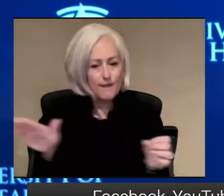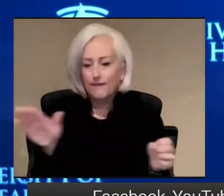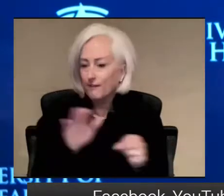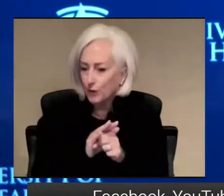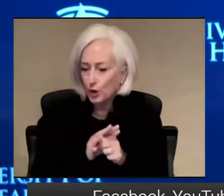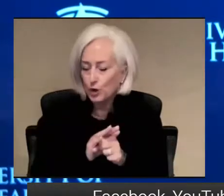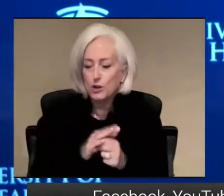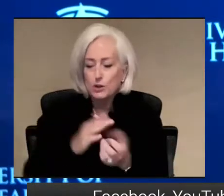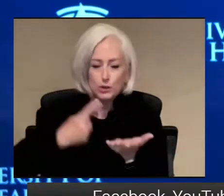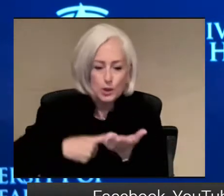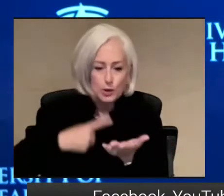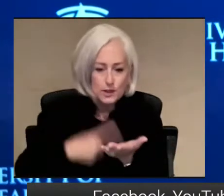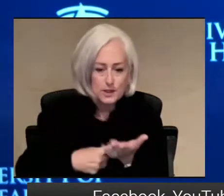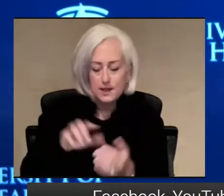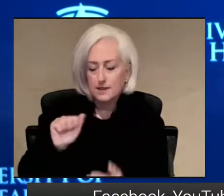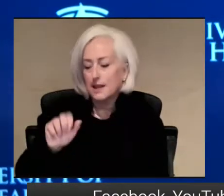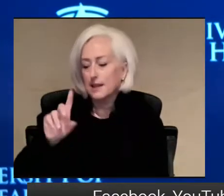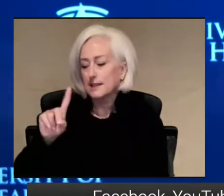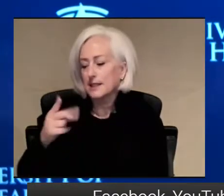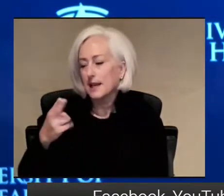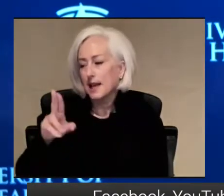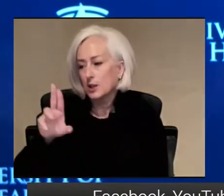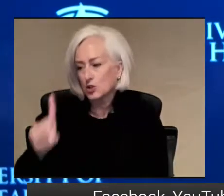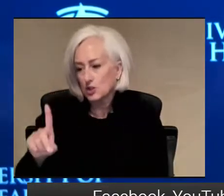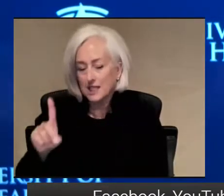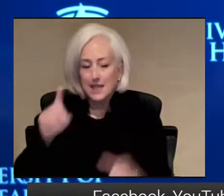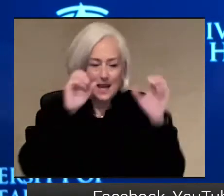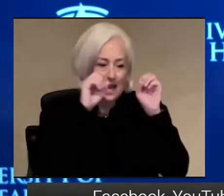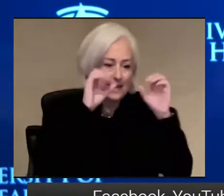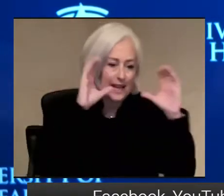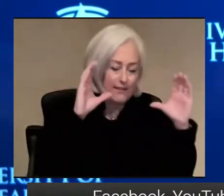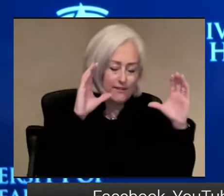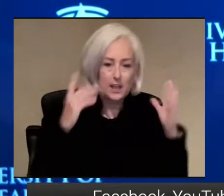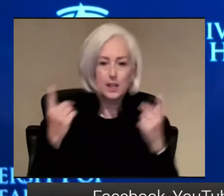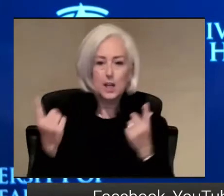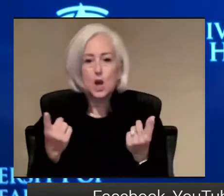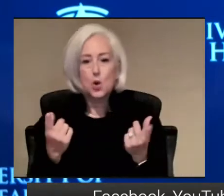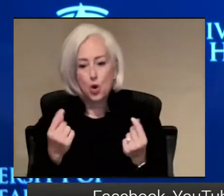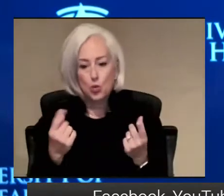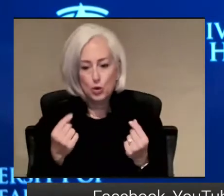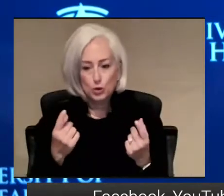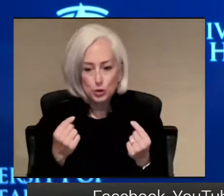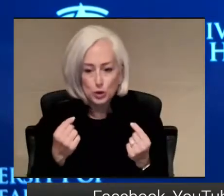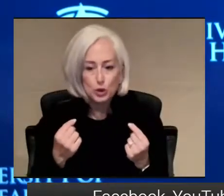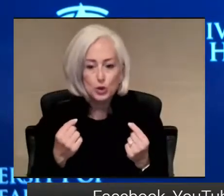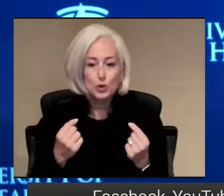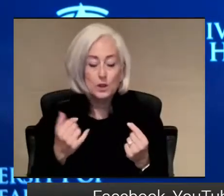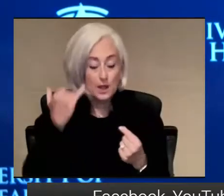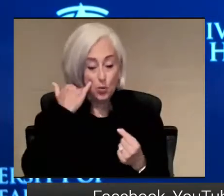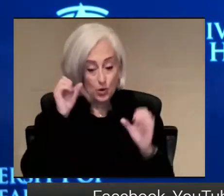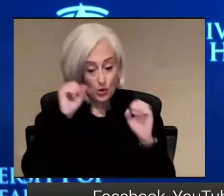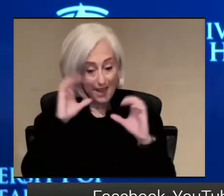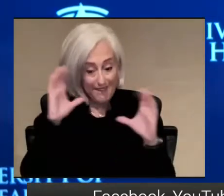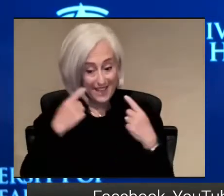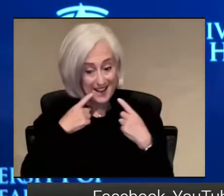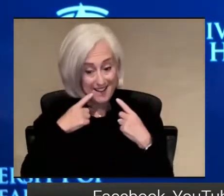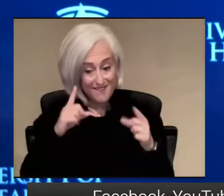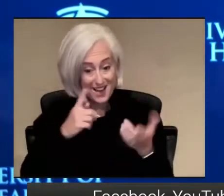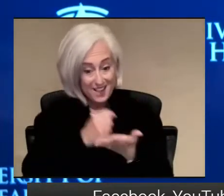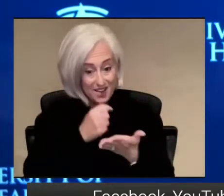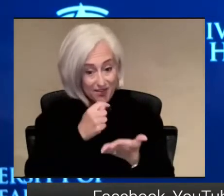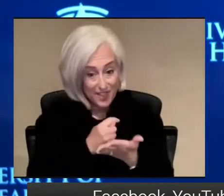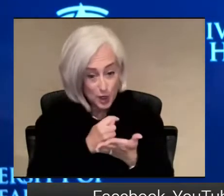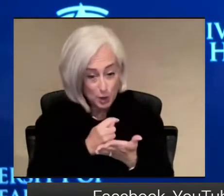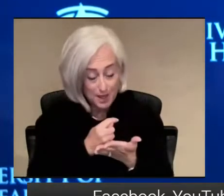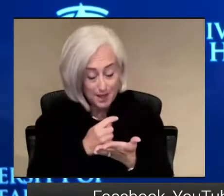between ADHD and caffeine and what we're going to do and whether or not caffeine is effective therapy. And a number of patients